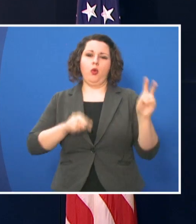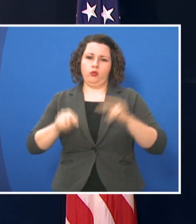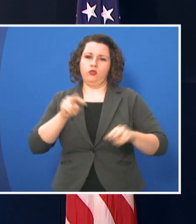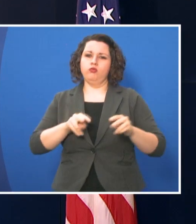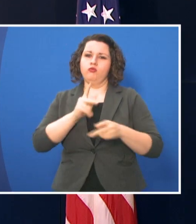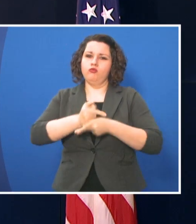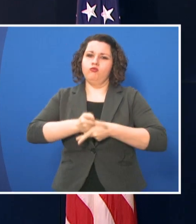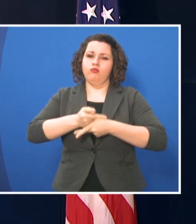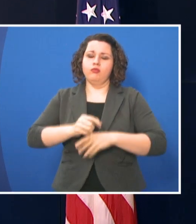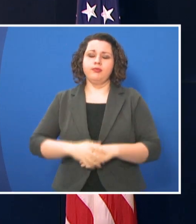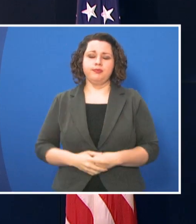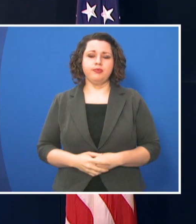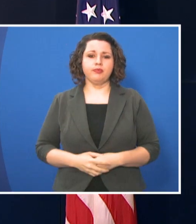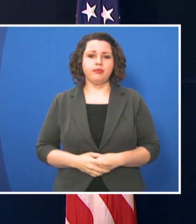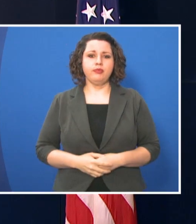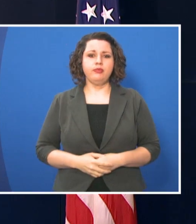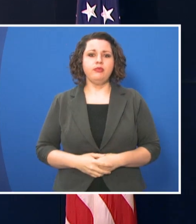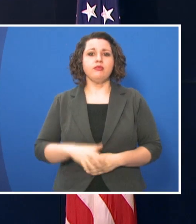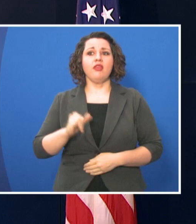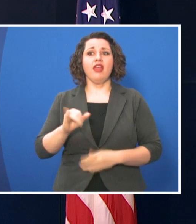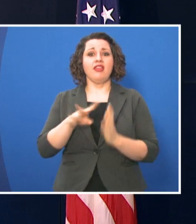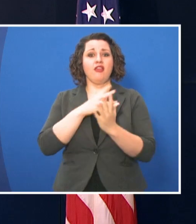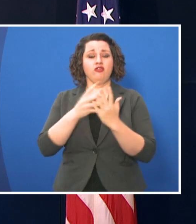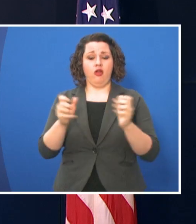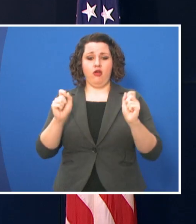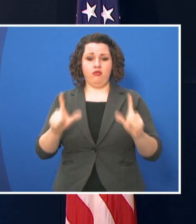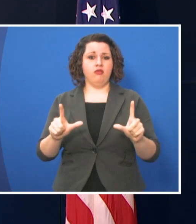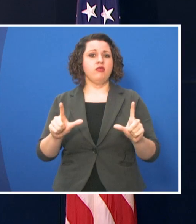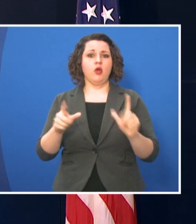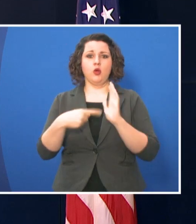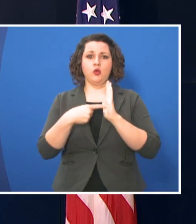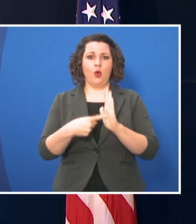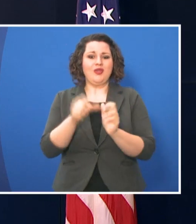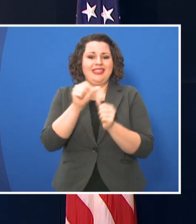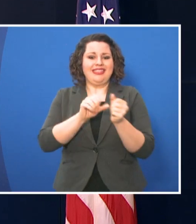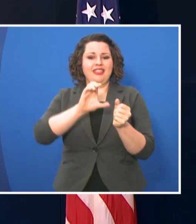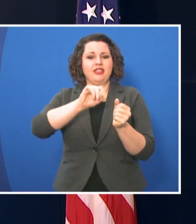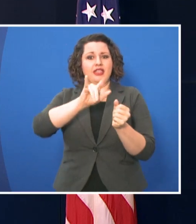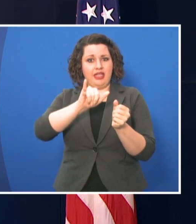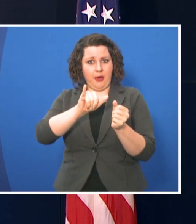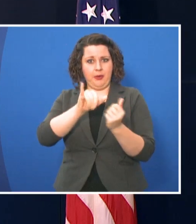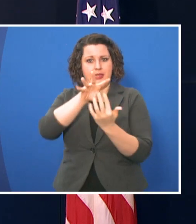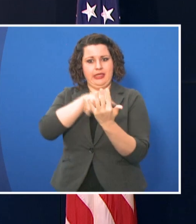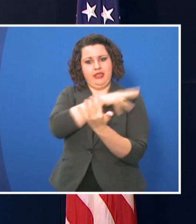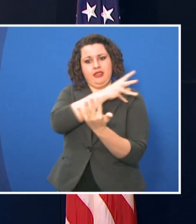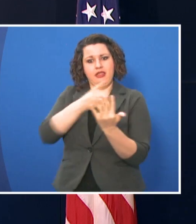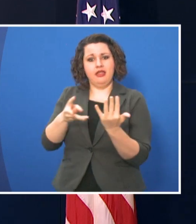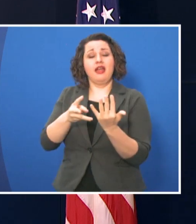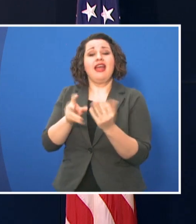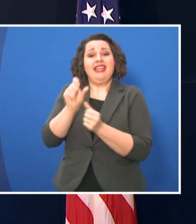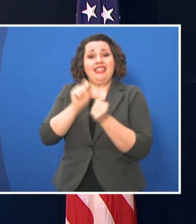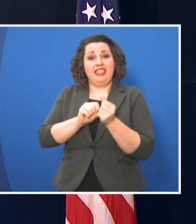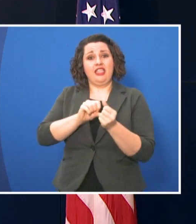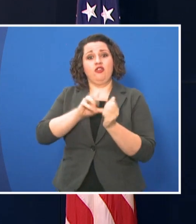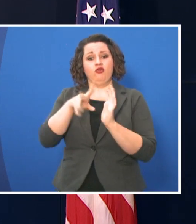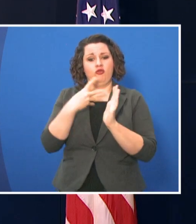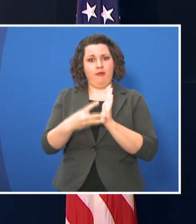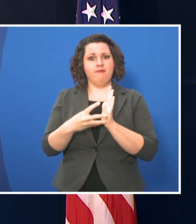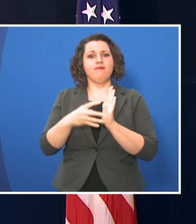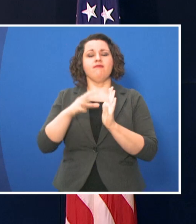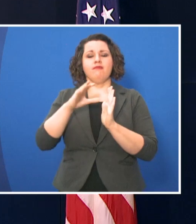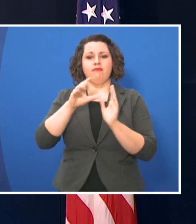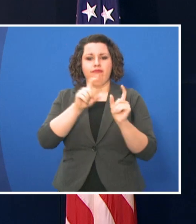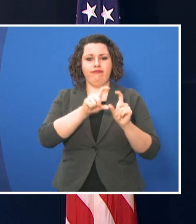deaths. The chart below shows all this data by county, and each graph and the chart can be downloaded